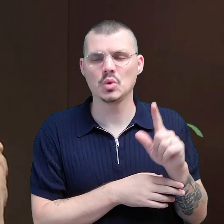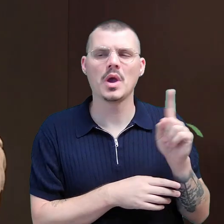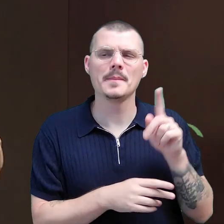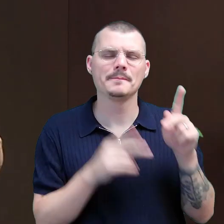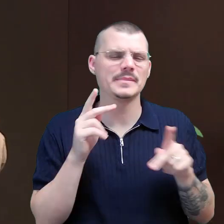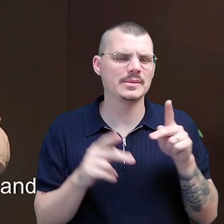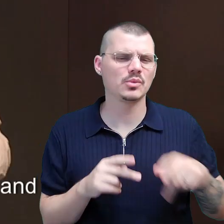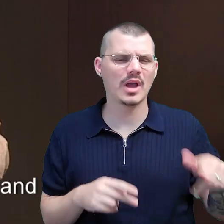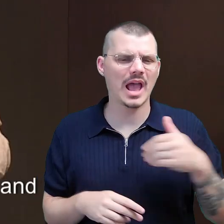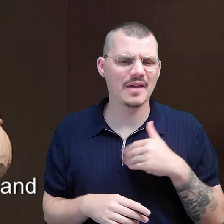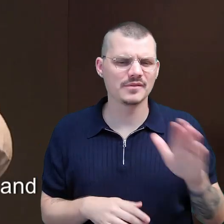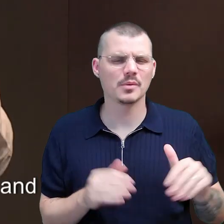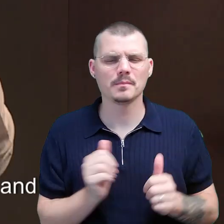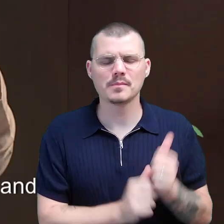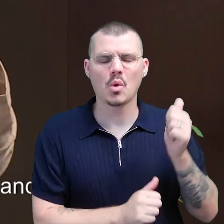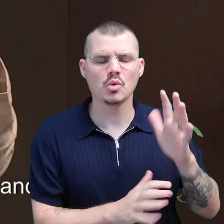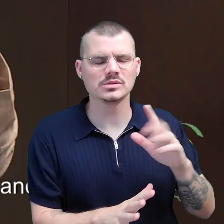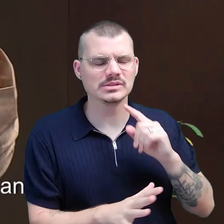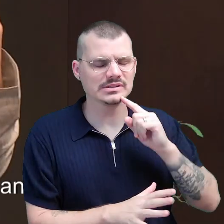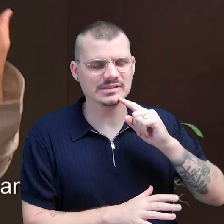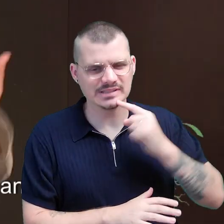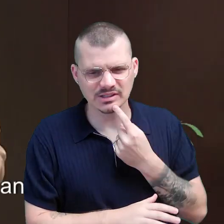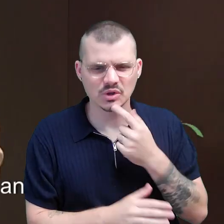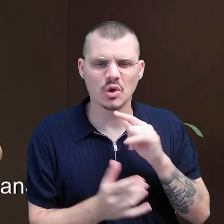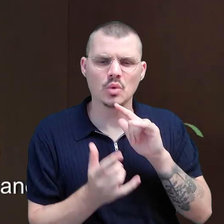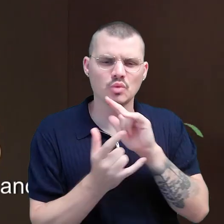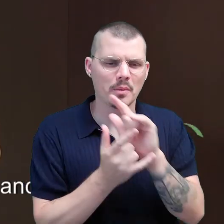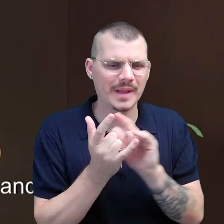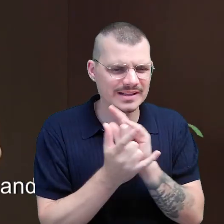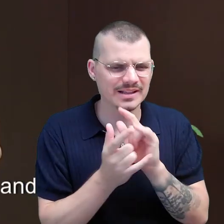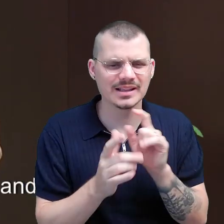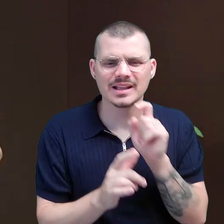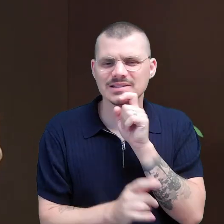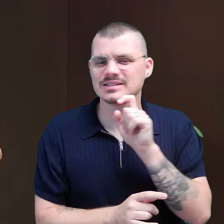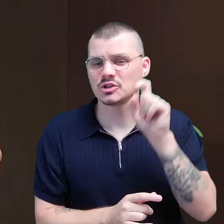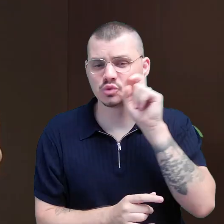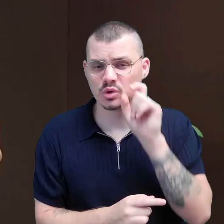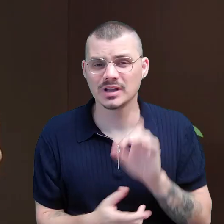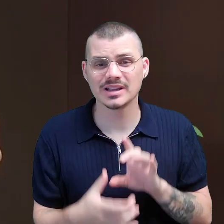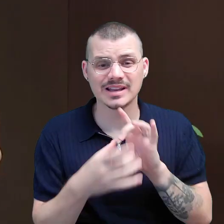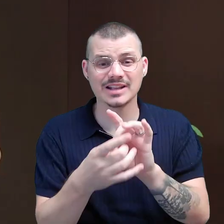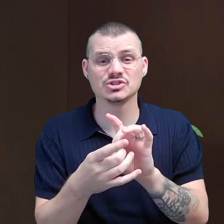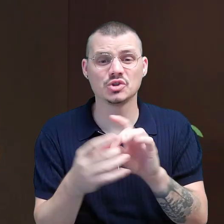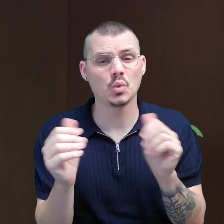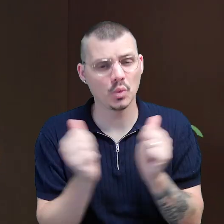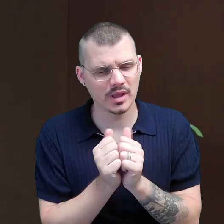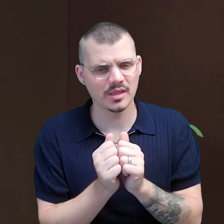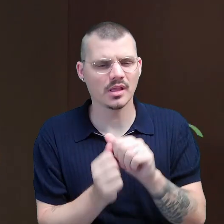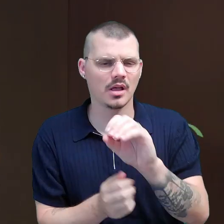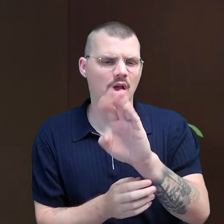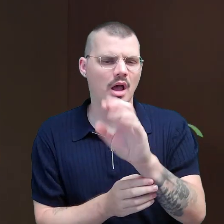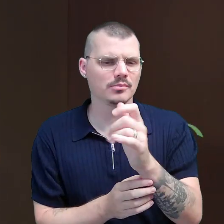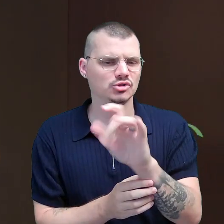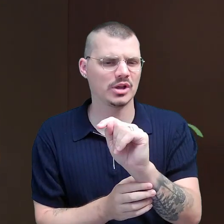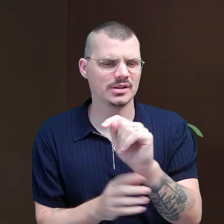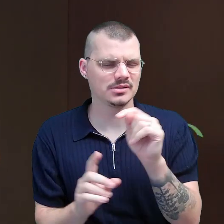where people have their most intense romantic and sexual connections with